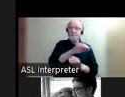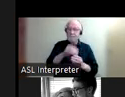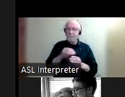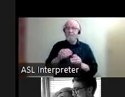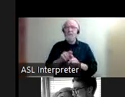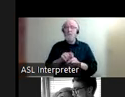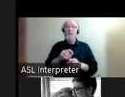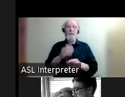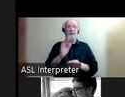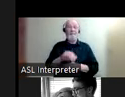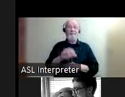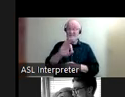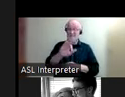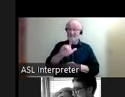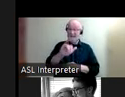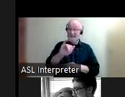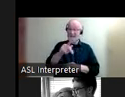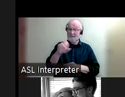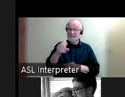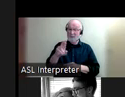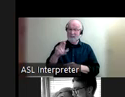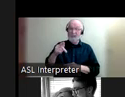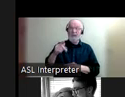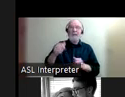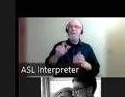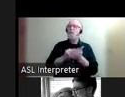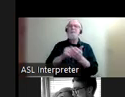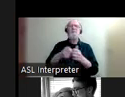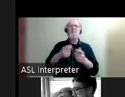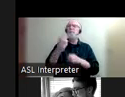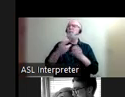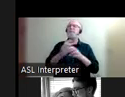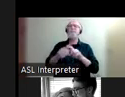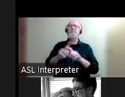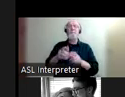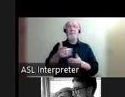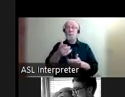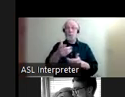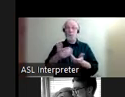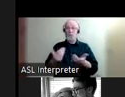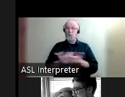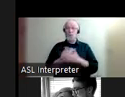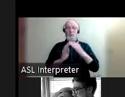newspapers from around the world. So you might be new to Canada, you can get